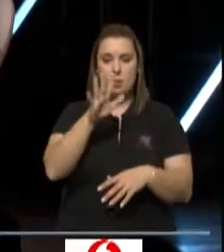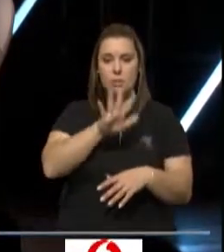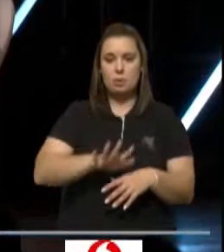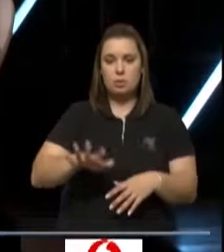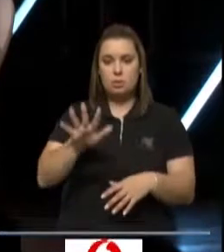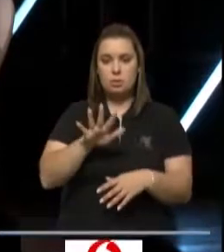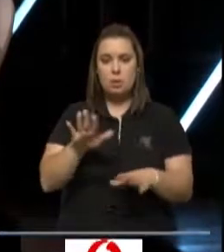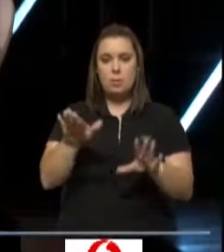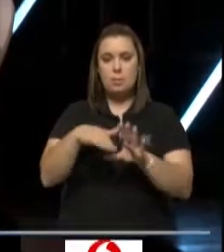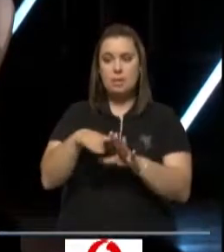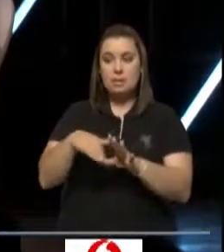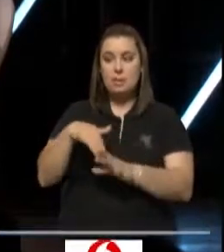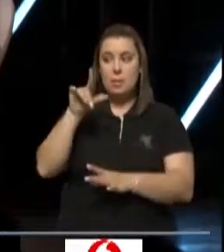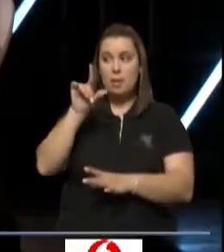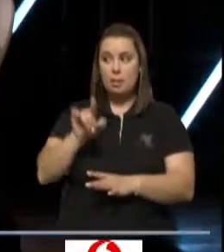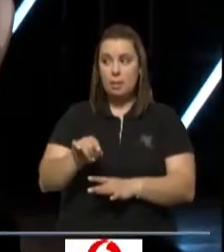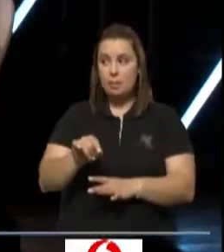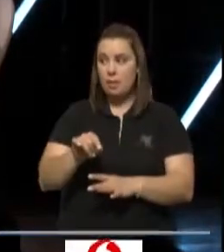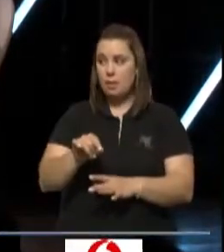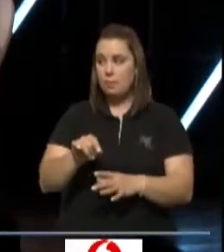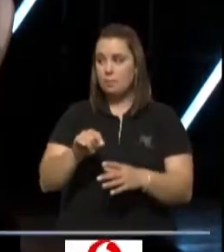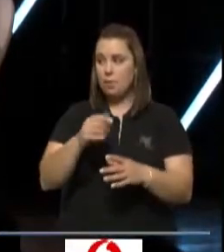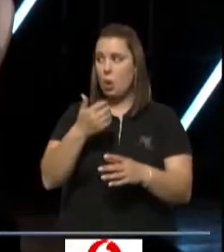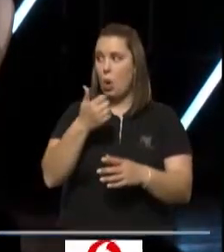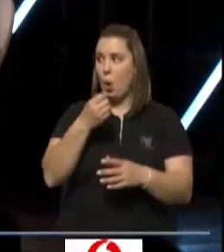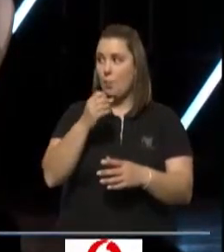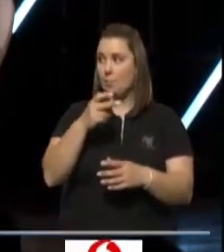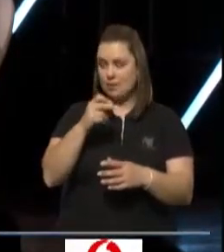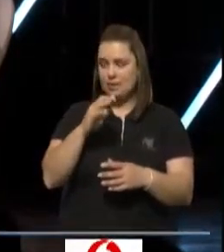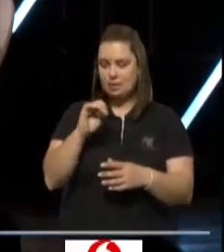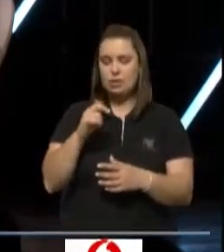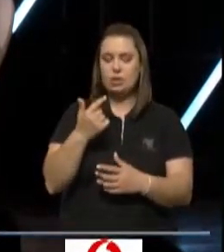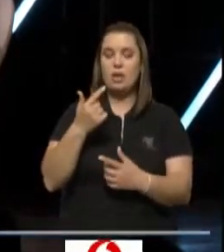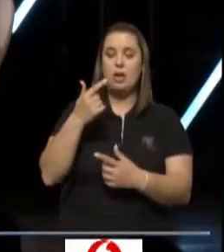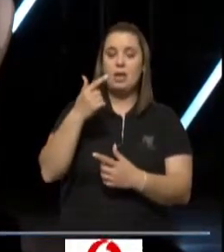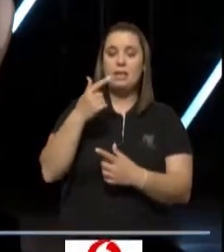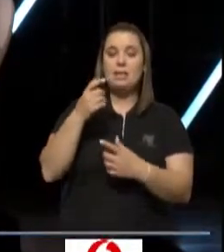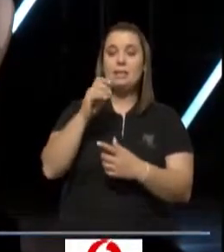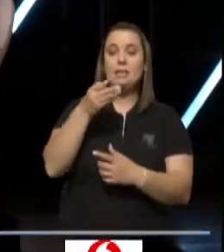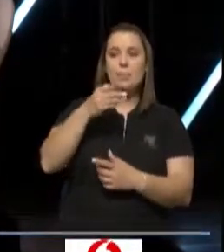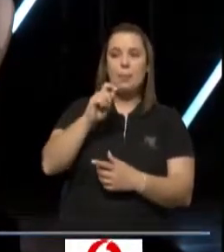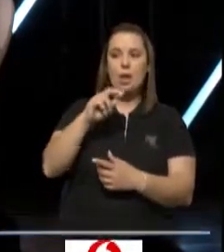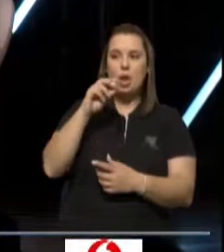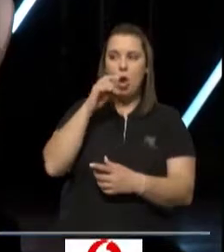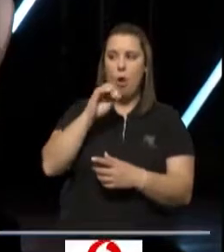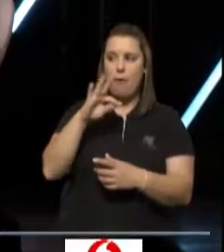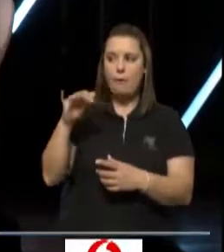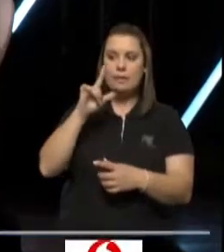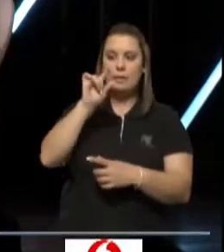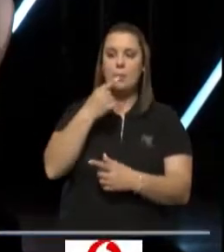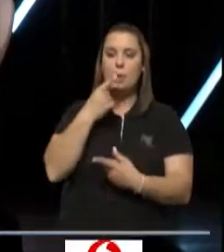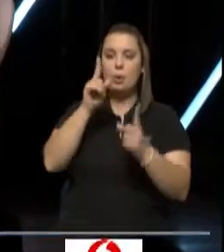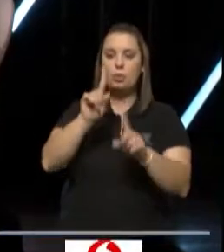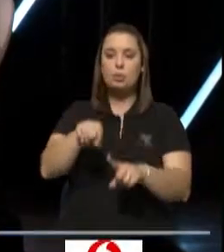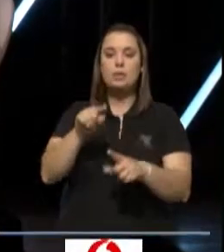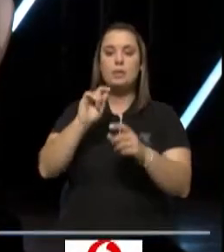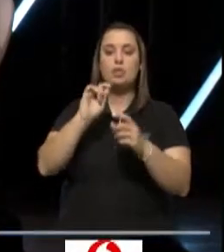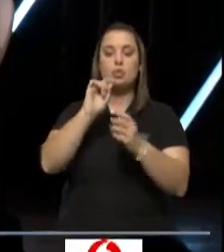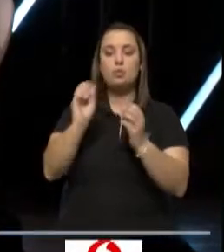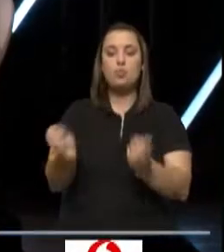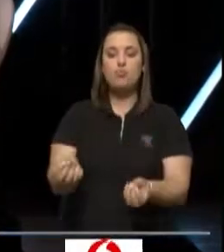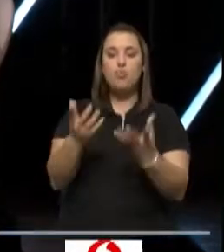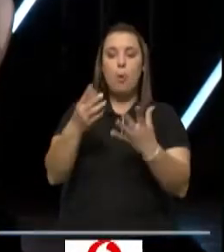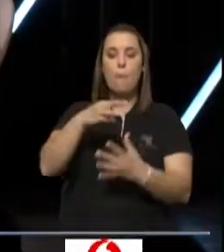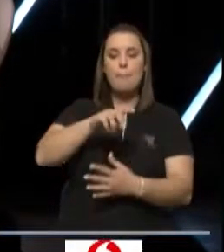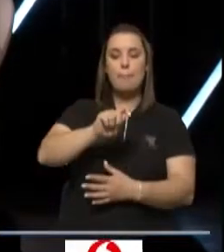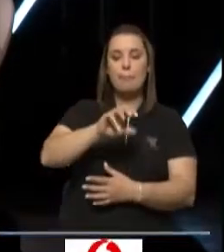first cable network in Portugal. I have worked in spin-offs, and once again